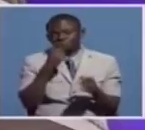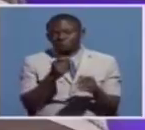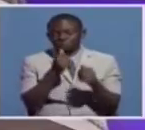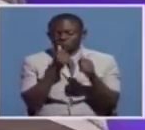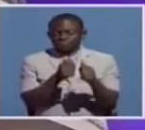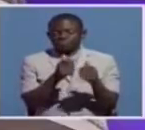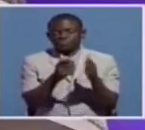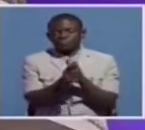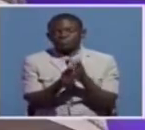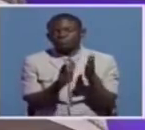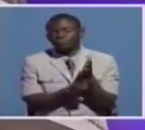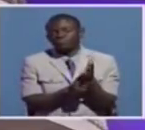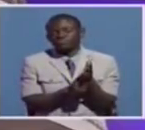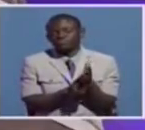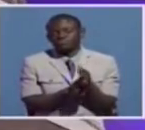really